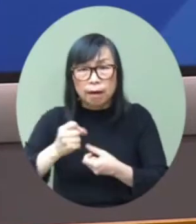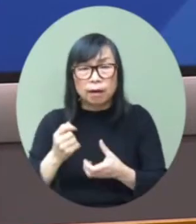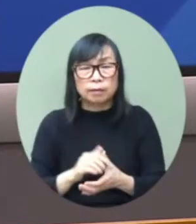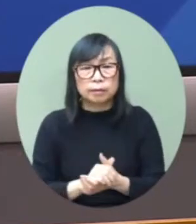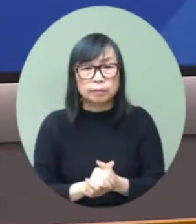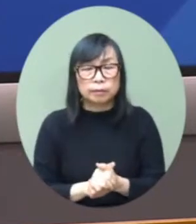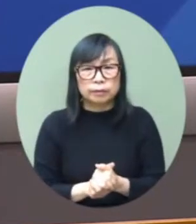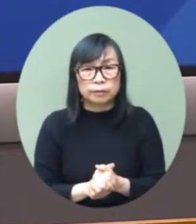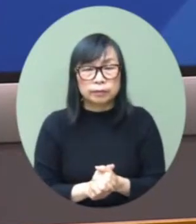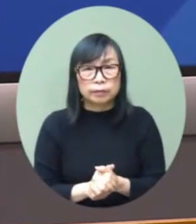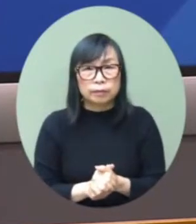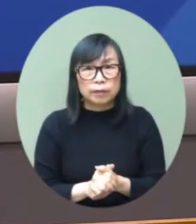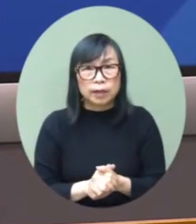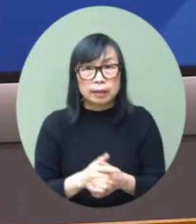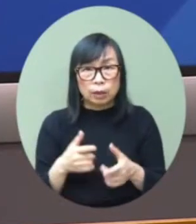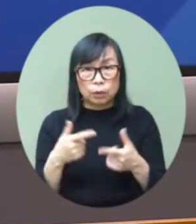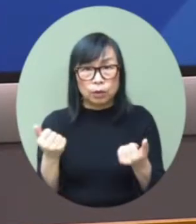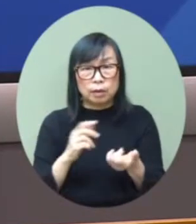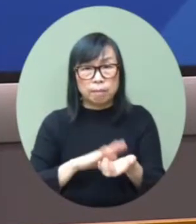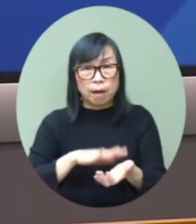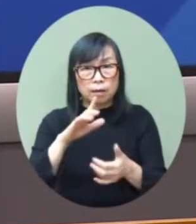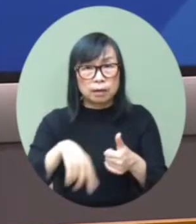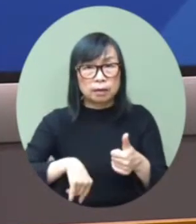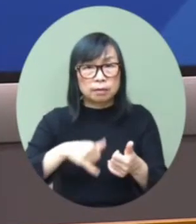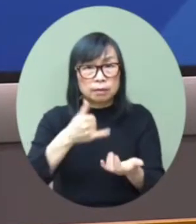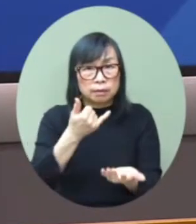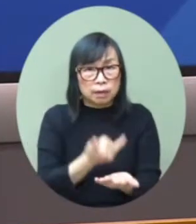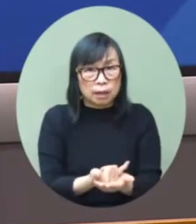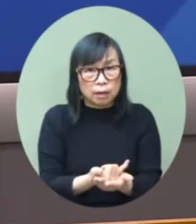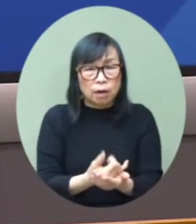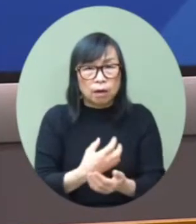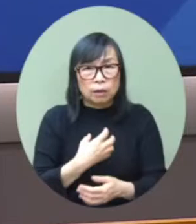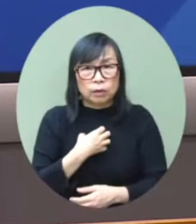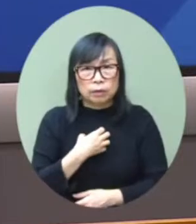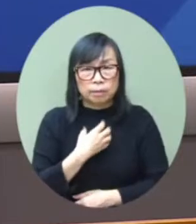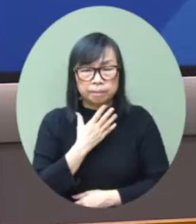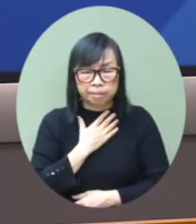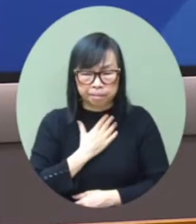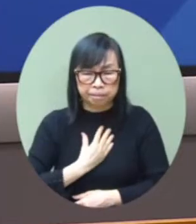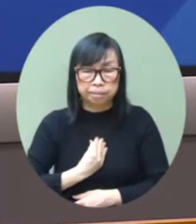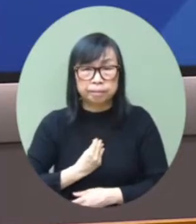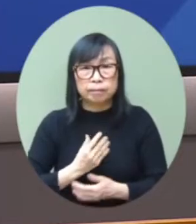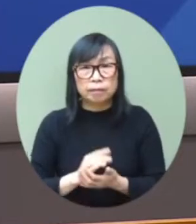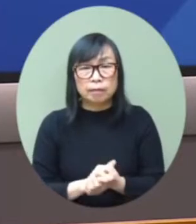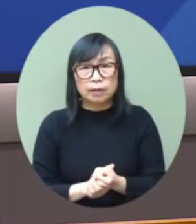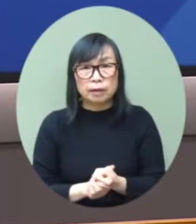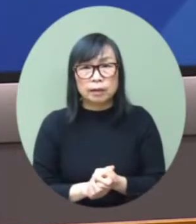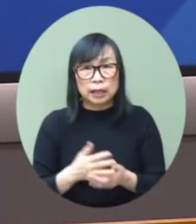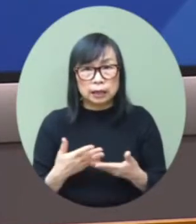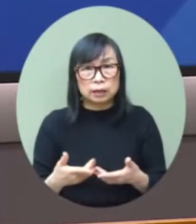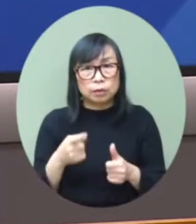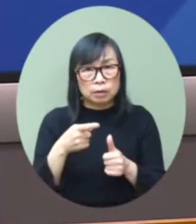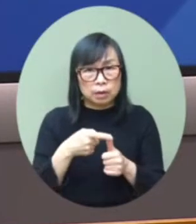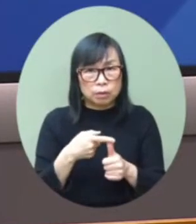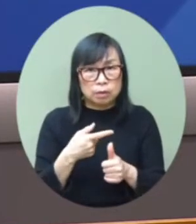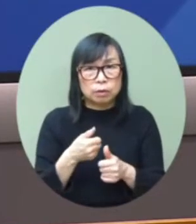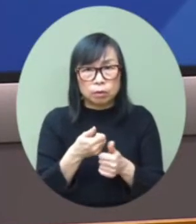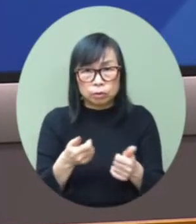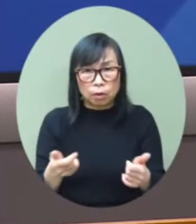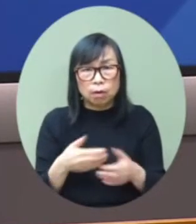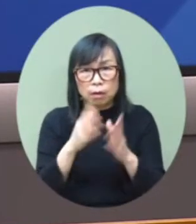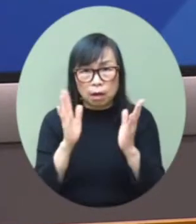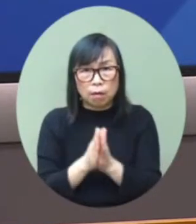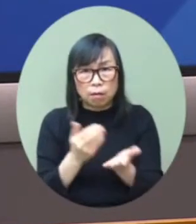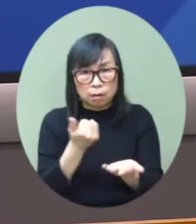with number of bodies has risen multifold. And we are truly saddened by